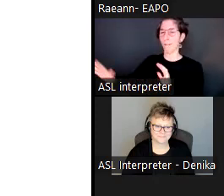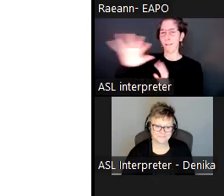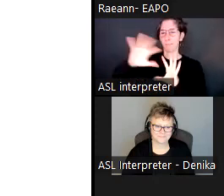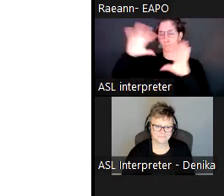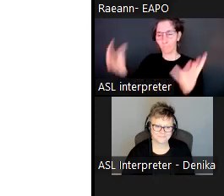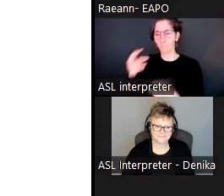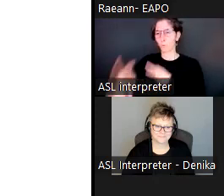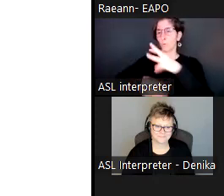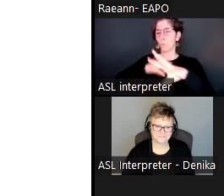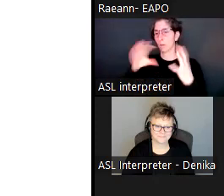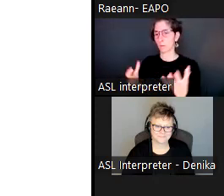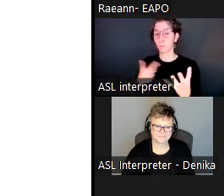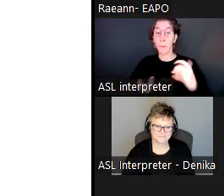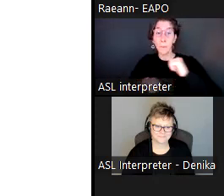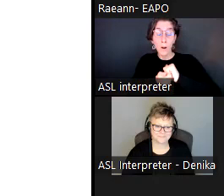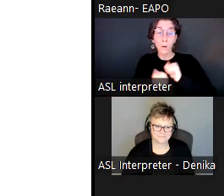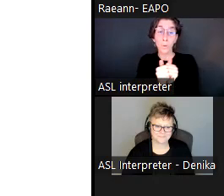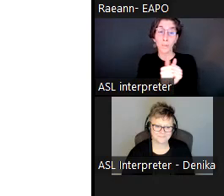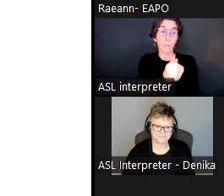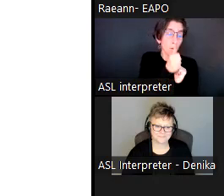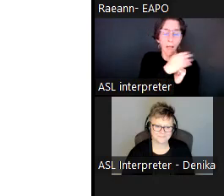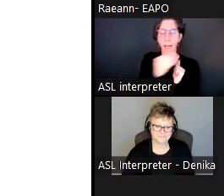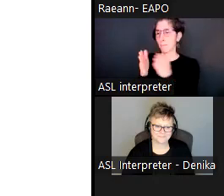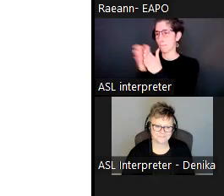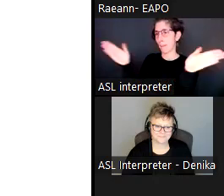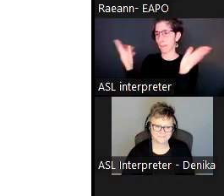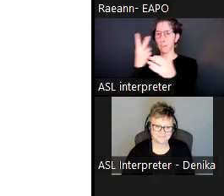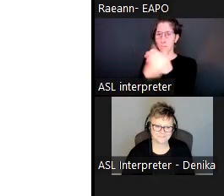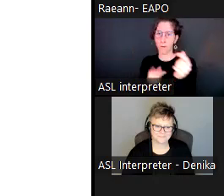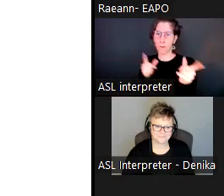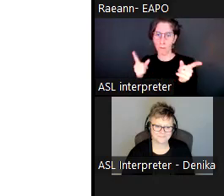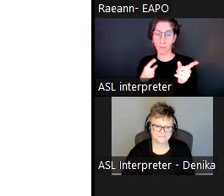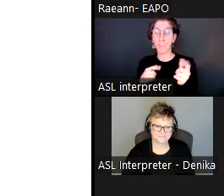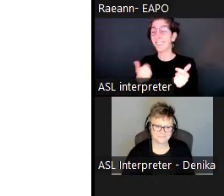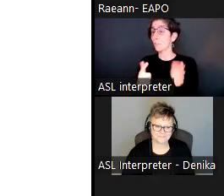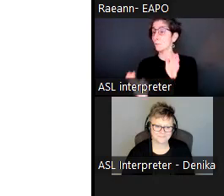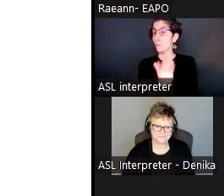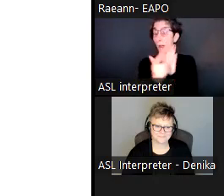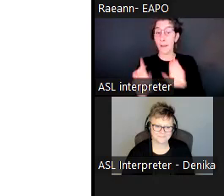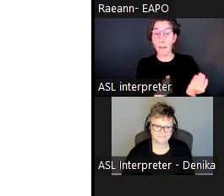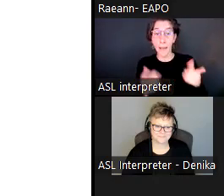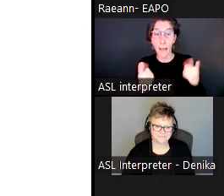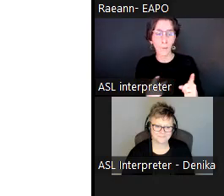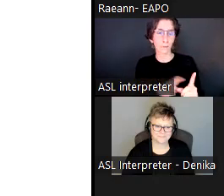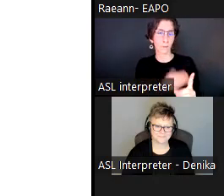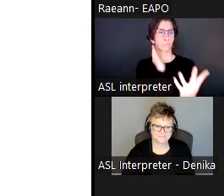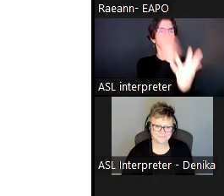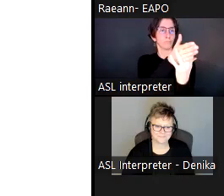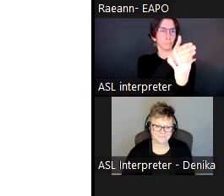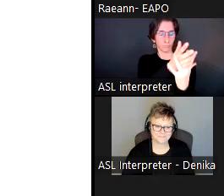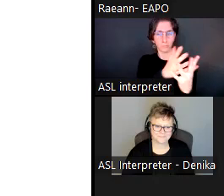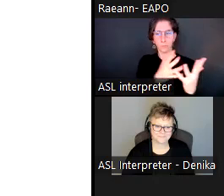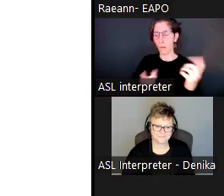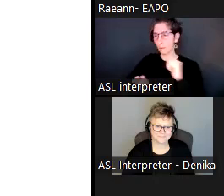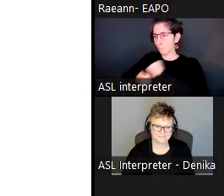partnership with the private and the public sectors, and we disrupt crime, strengthen the partnership, and we